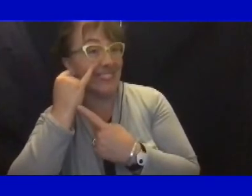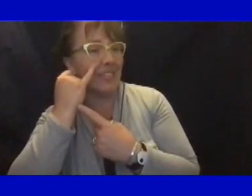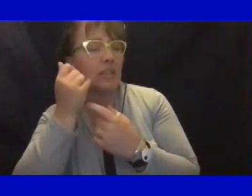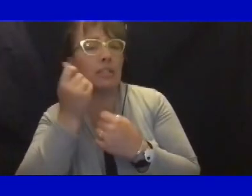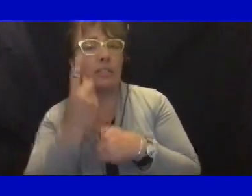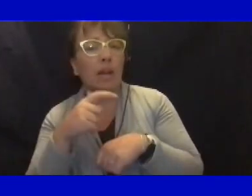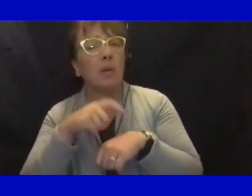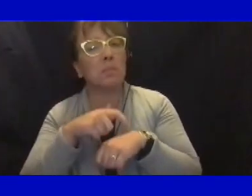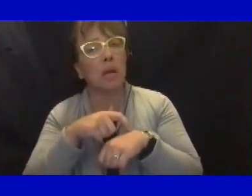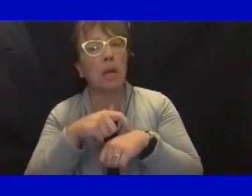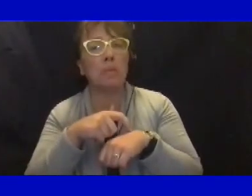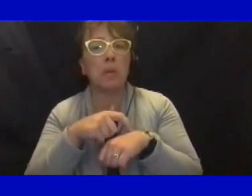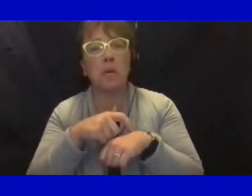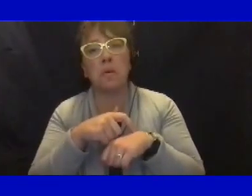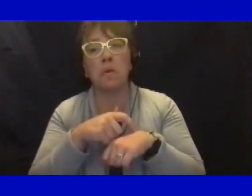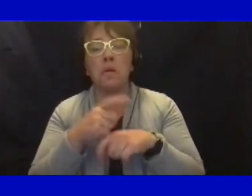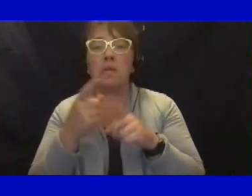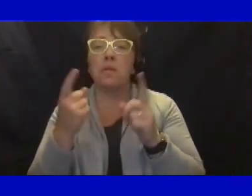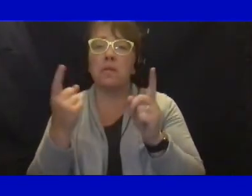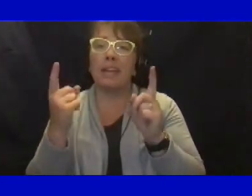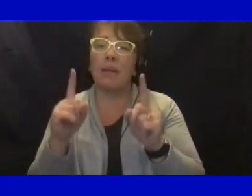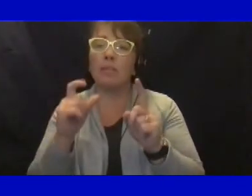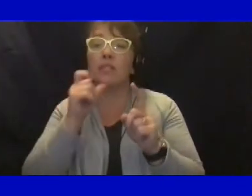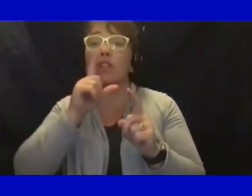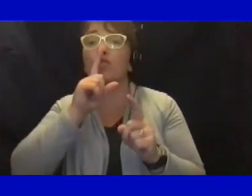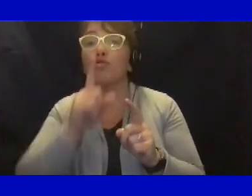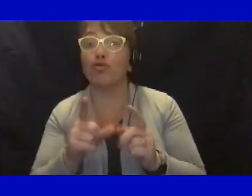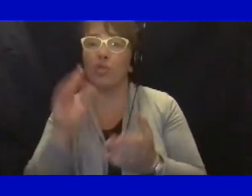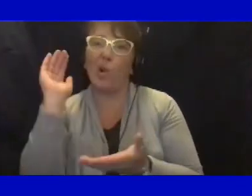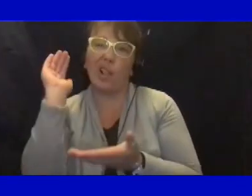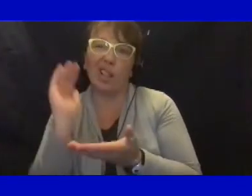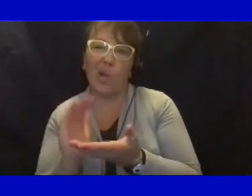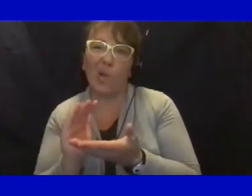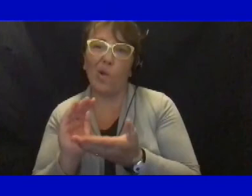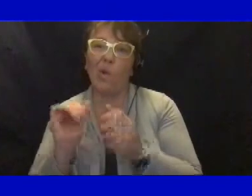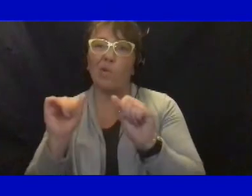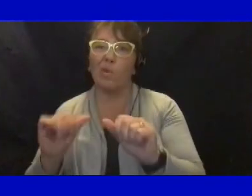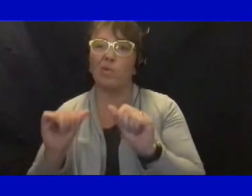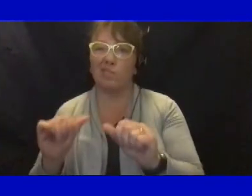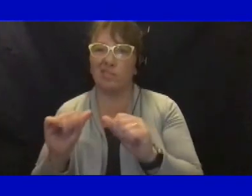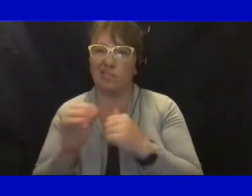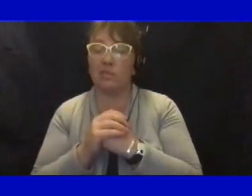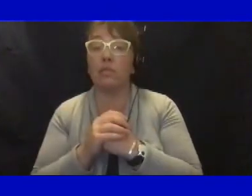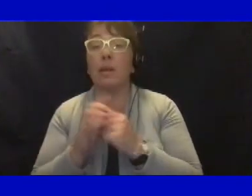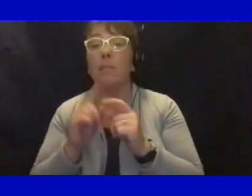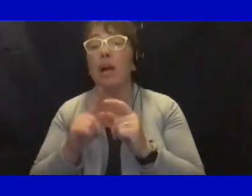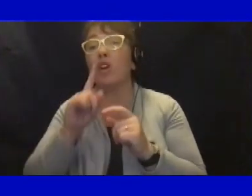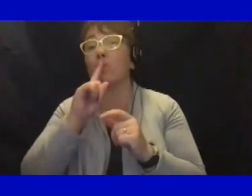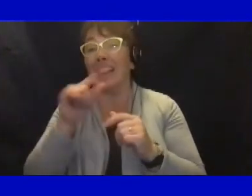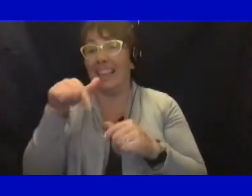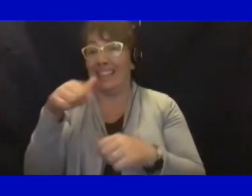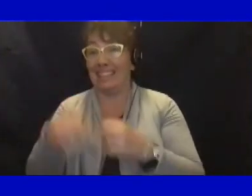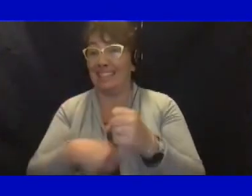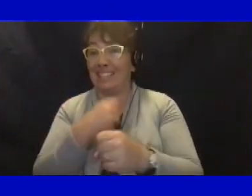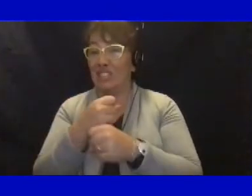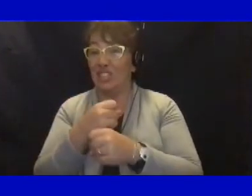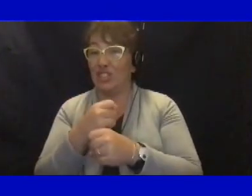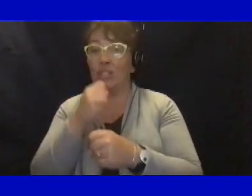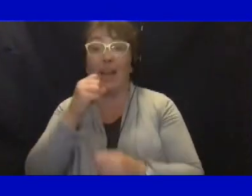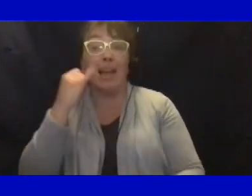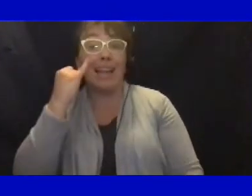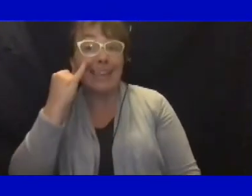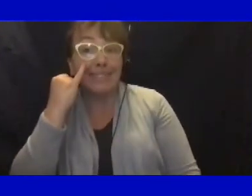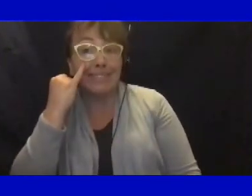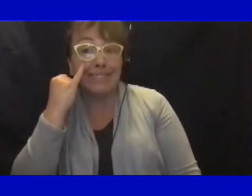know and we're uncertain or there's a low probability. This is a matter of when. It's going to happen either this year or